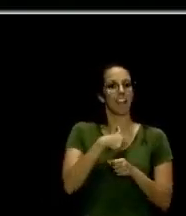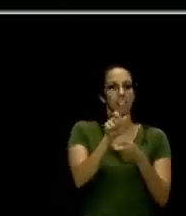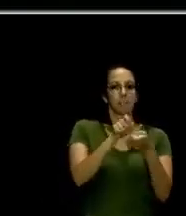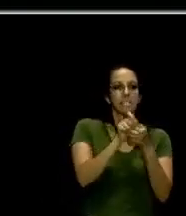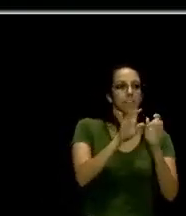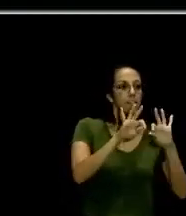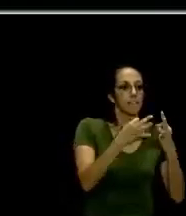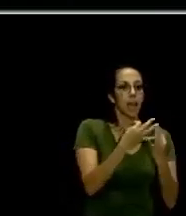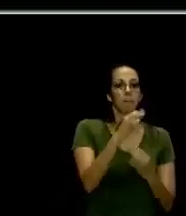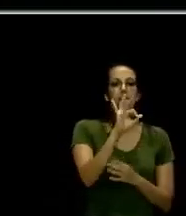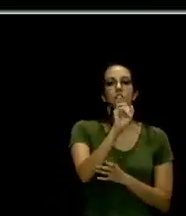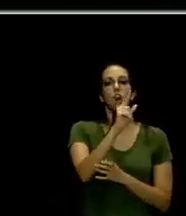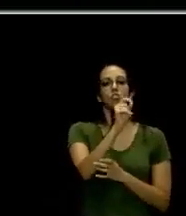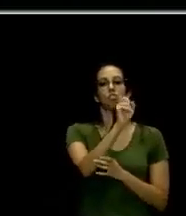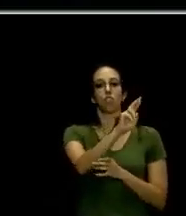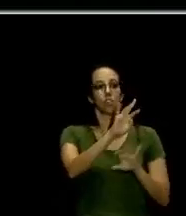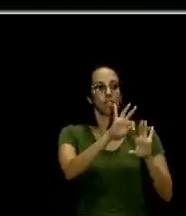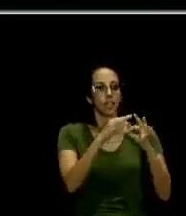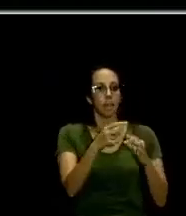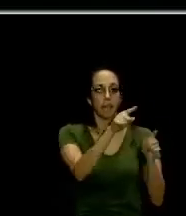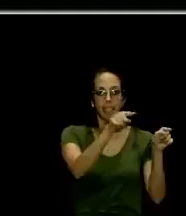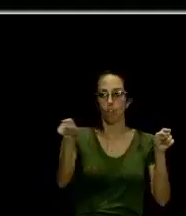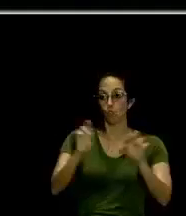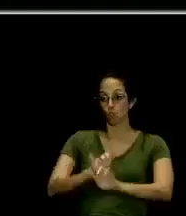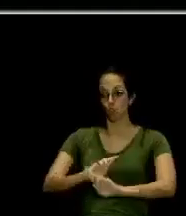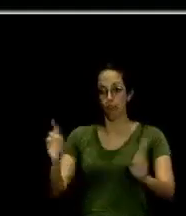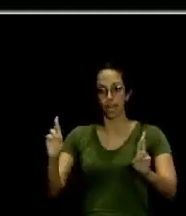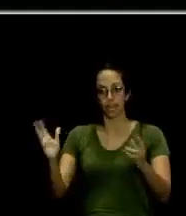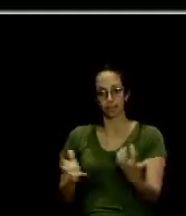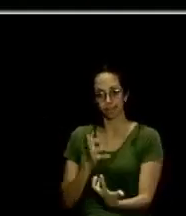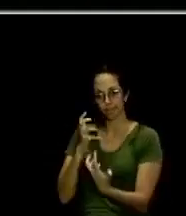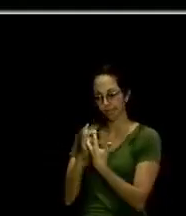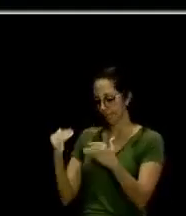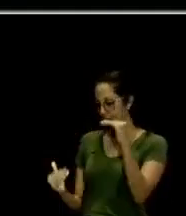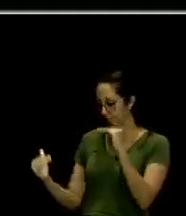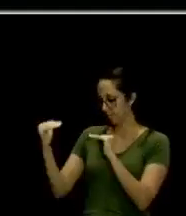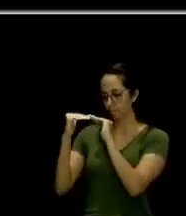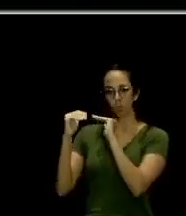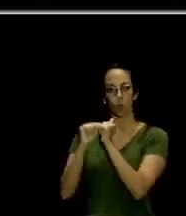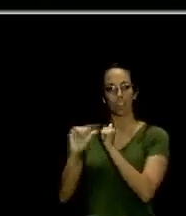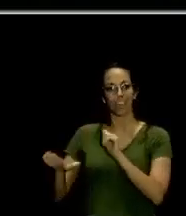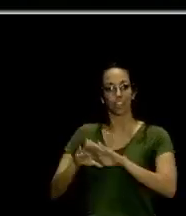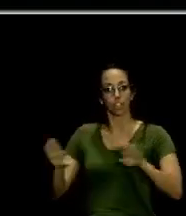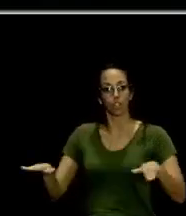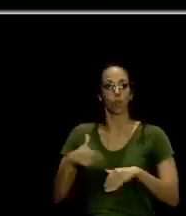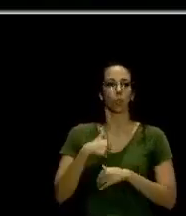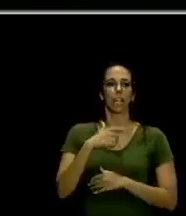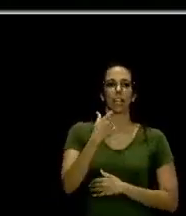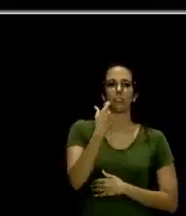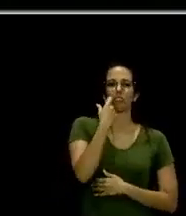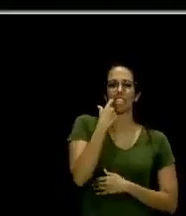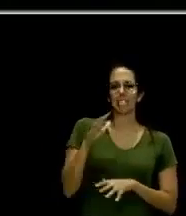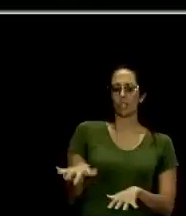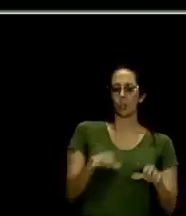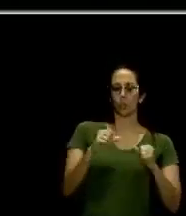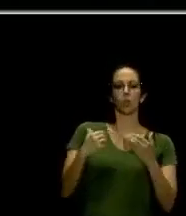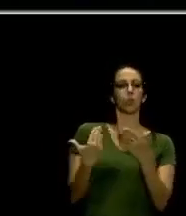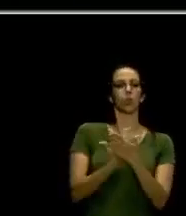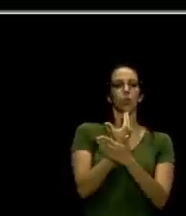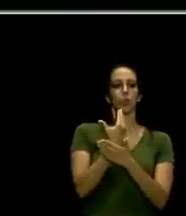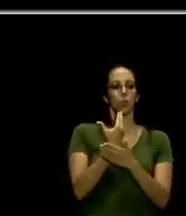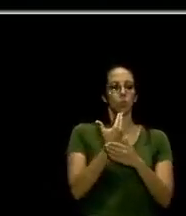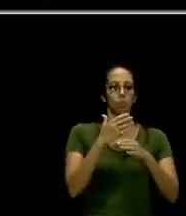are trained and equipped to meet their particular needs. We've launched a new recruitment campaign because we really want